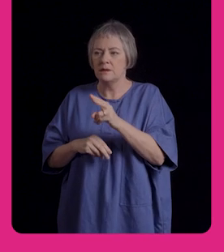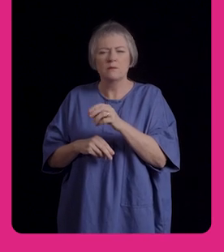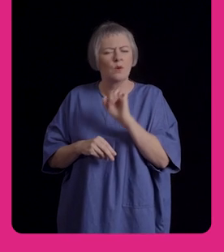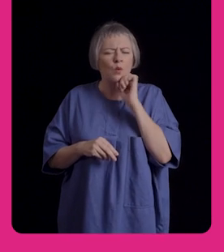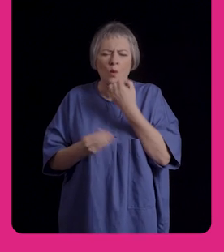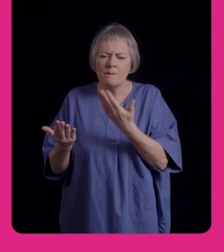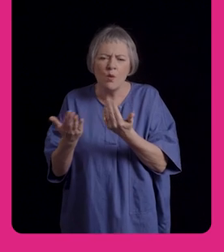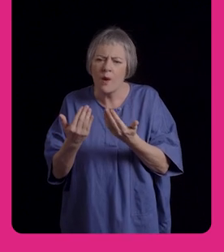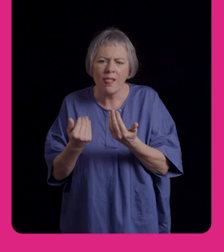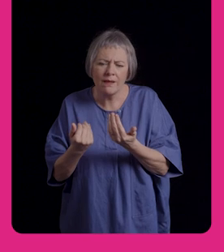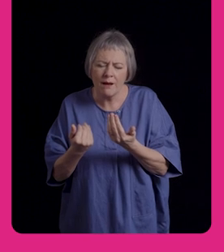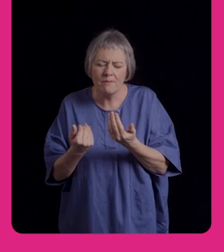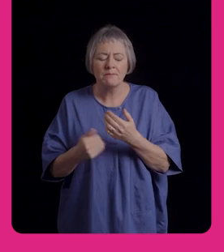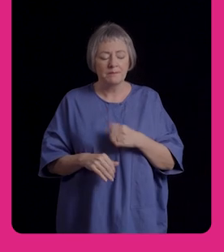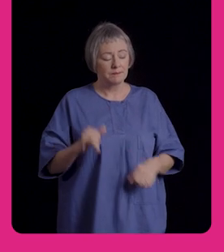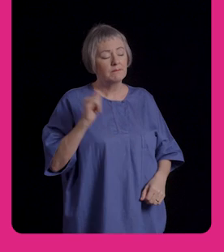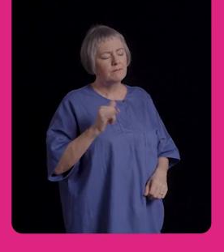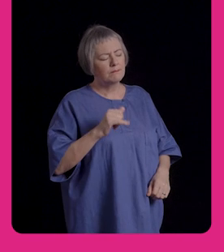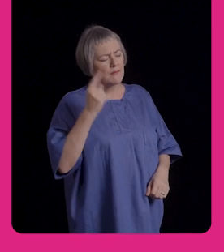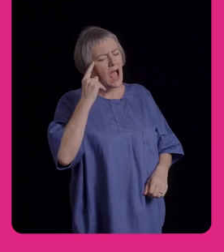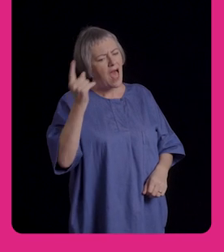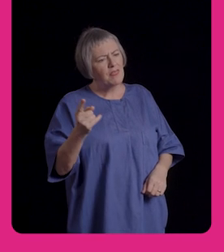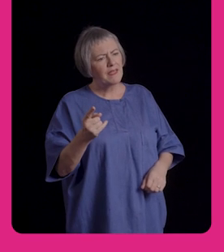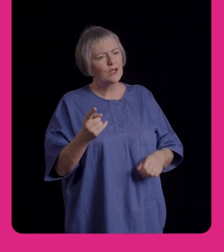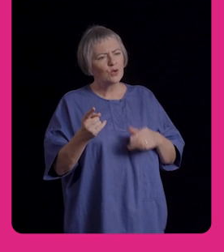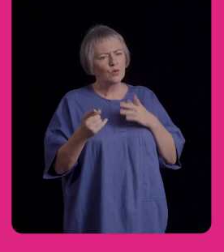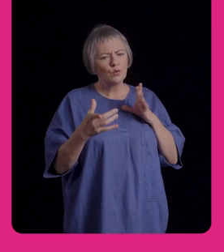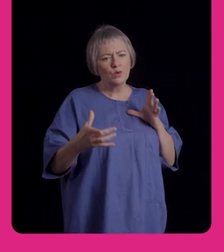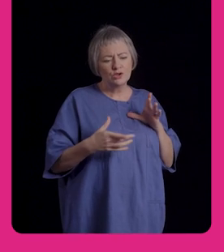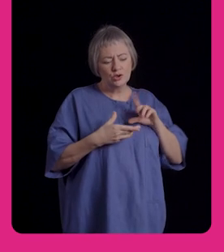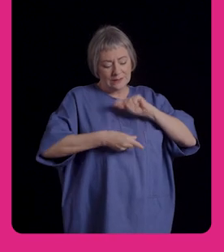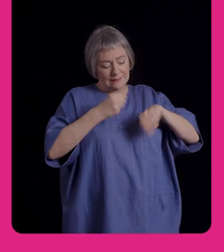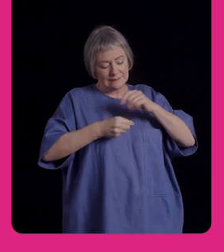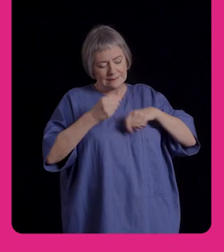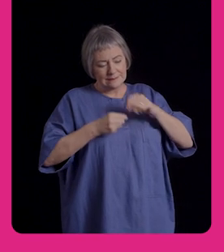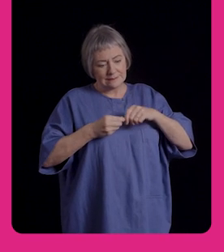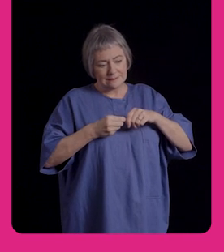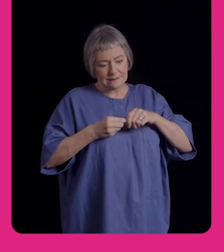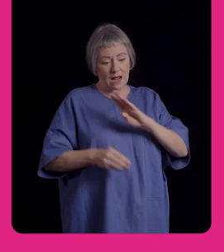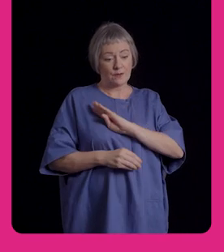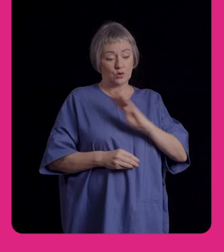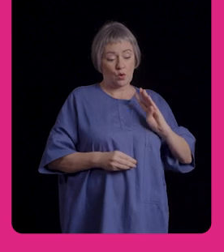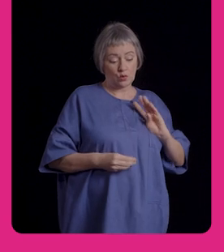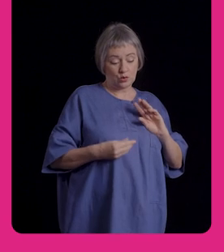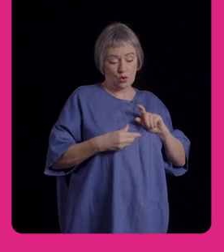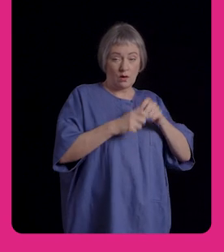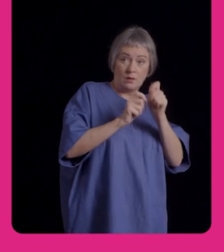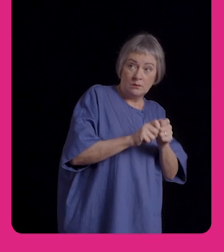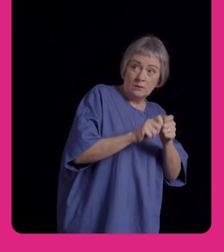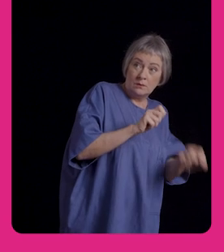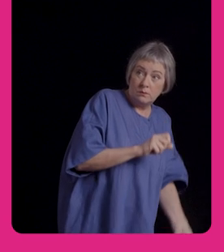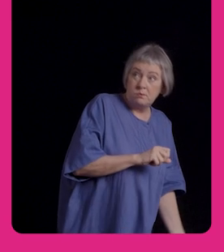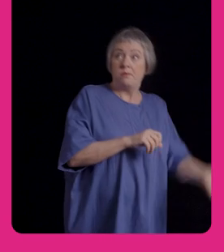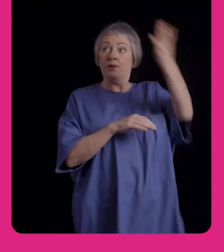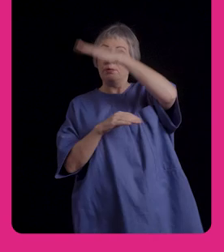easily. Yes. I think we should tie Osborne to a piece of rope and throw